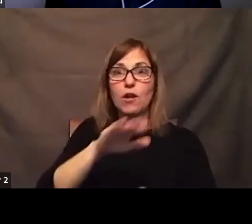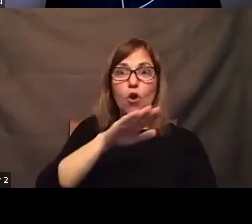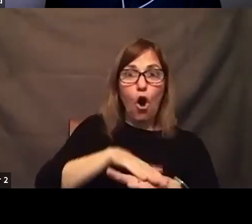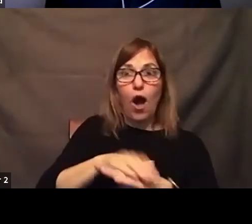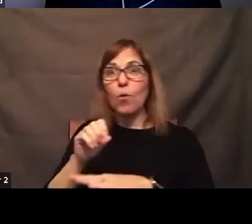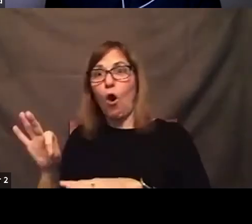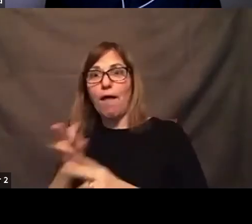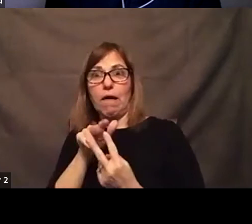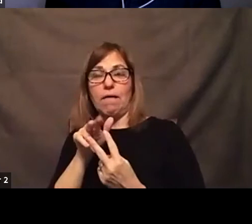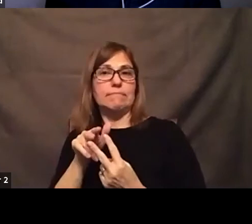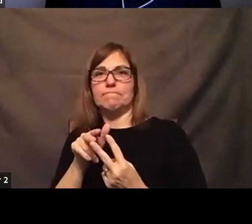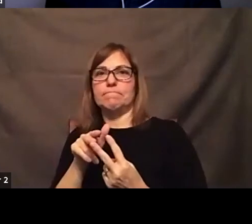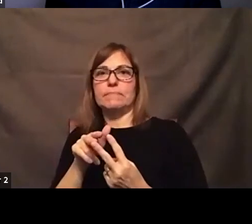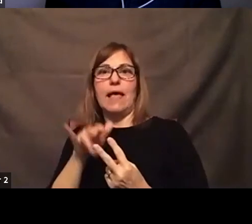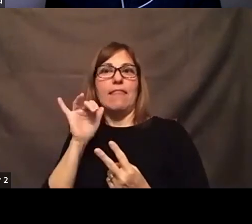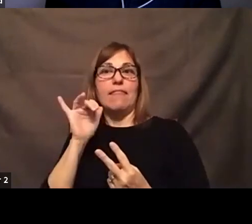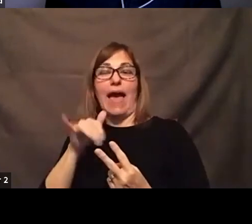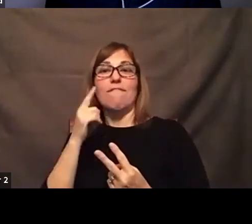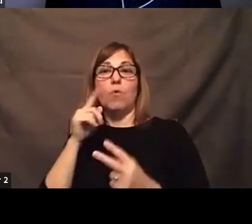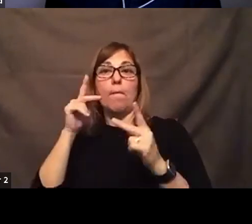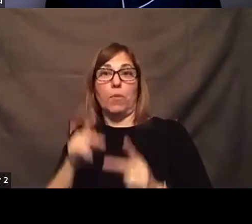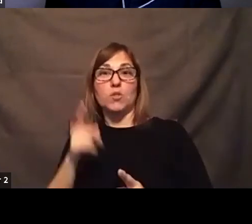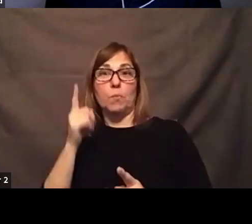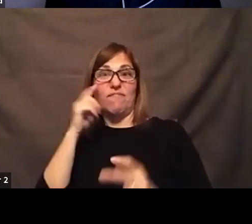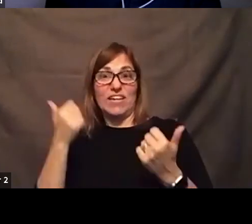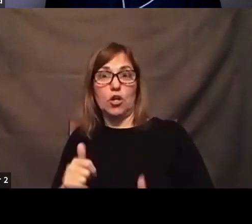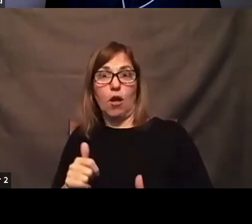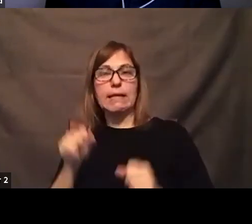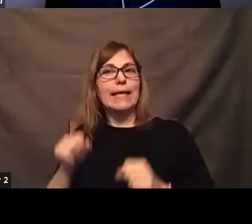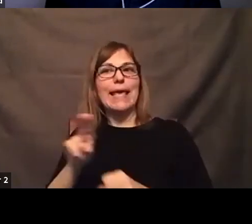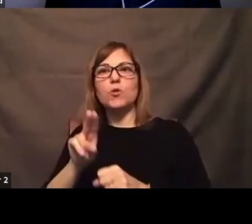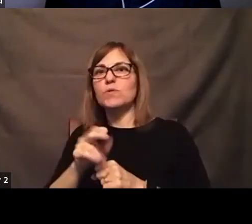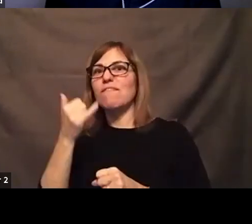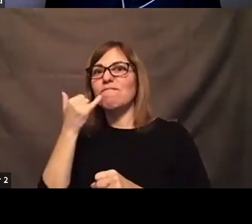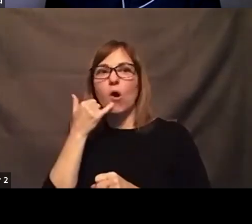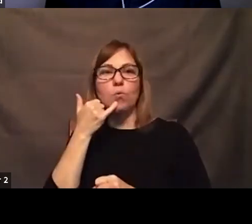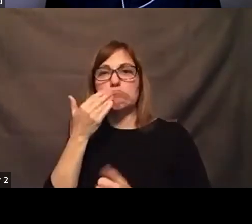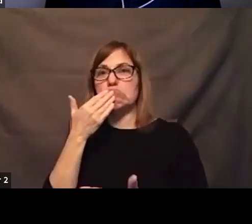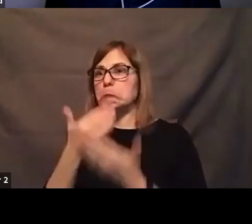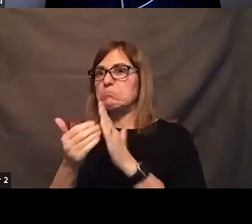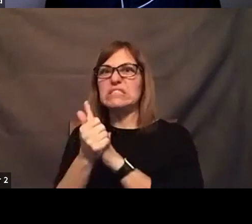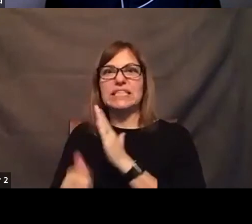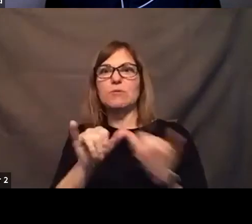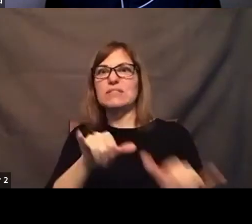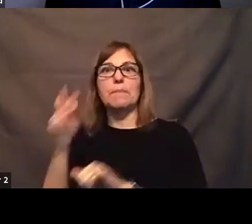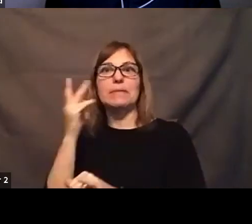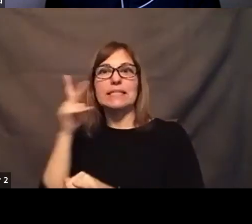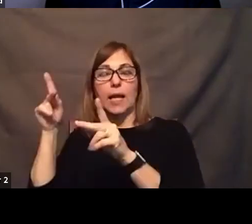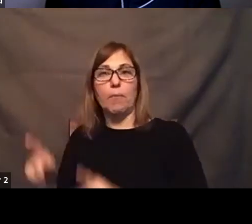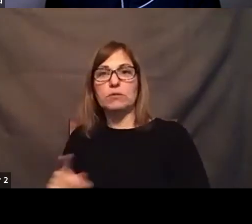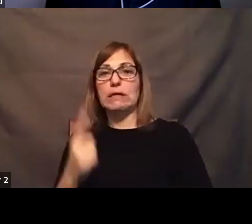with vision impairments, that run the gamut, can use the phone as well as a sighted person. A person with hearing